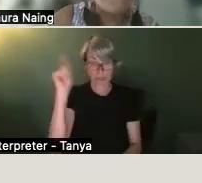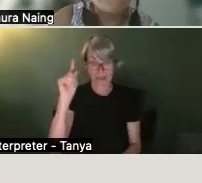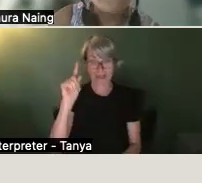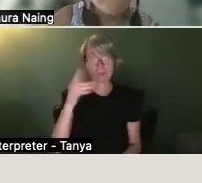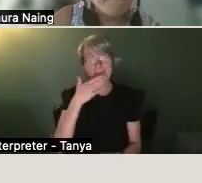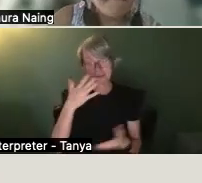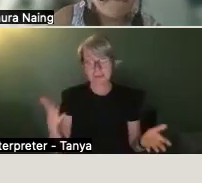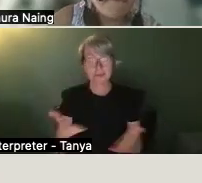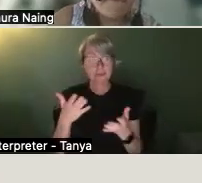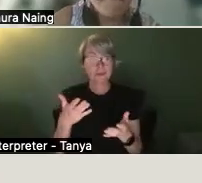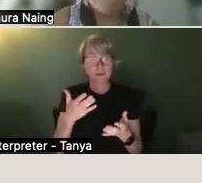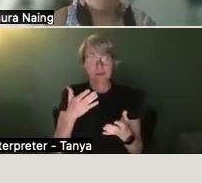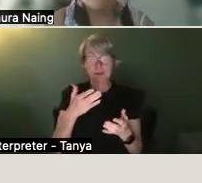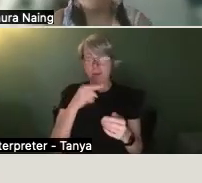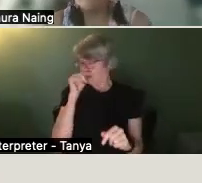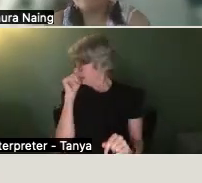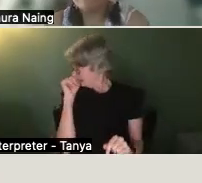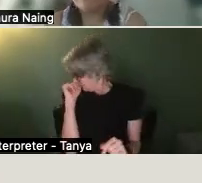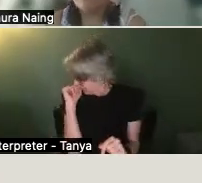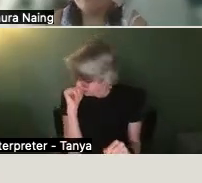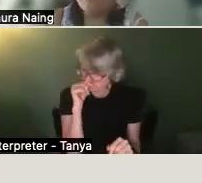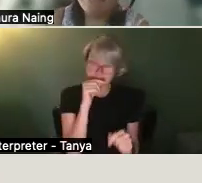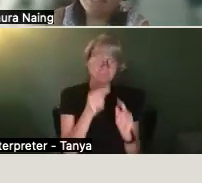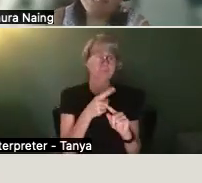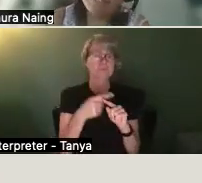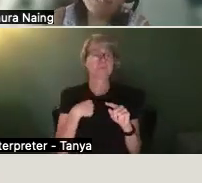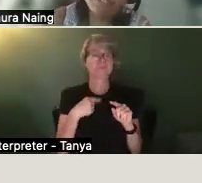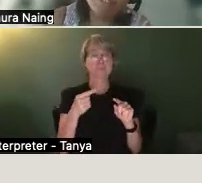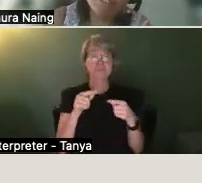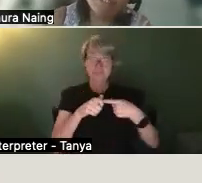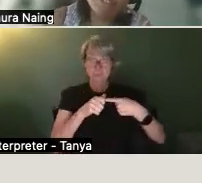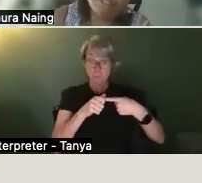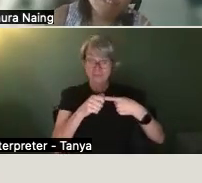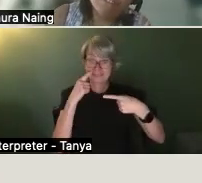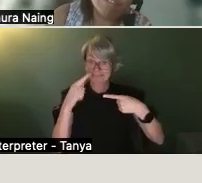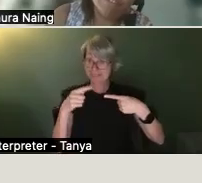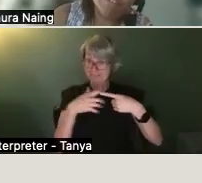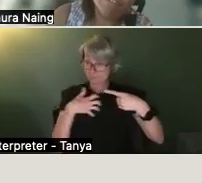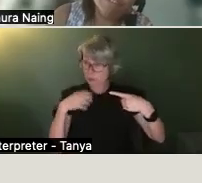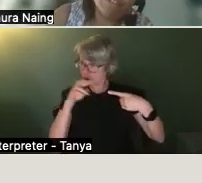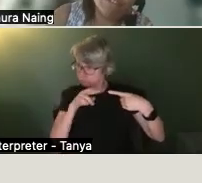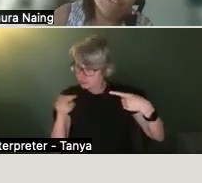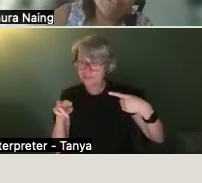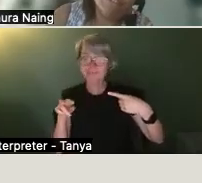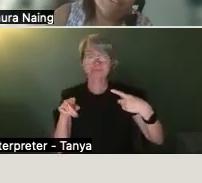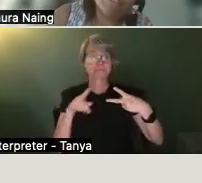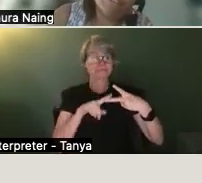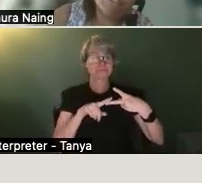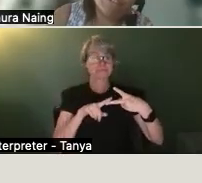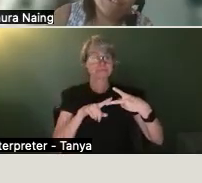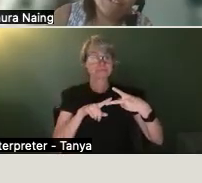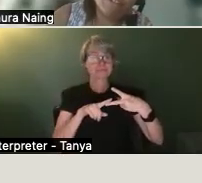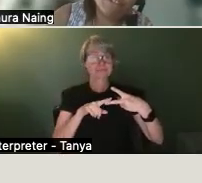really encourage you to check out the capability framework and the education resources that I talked about. Please also check out Just